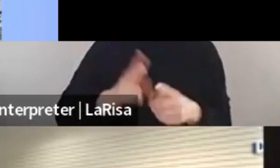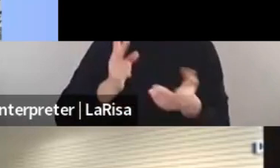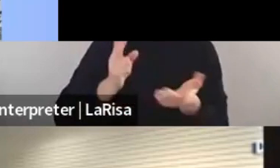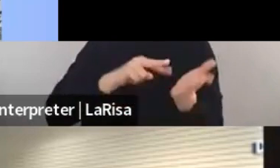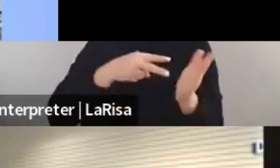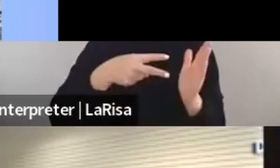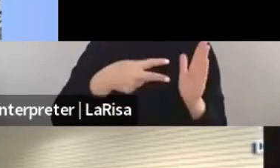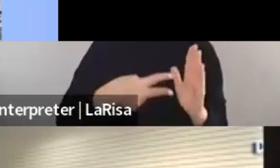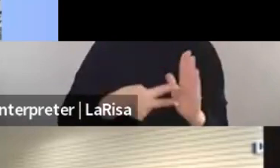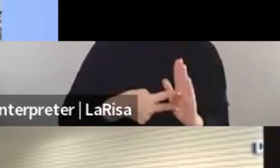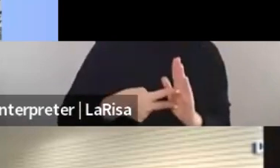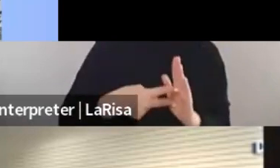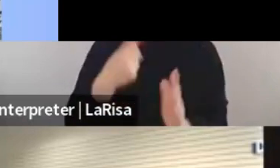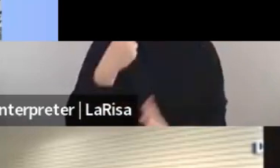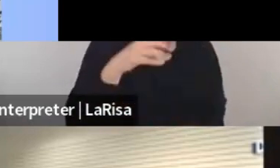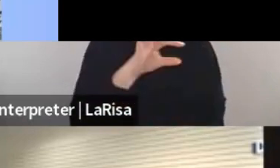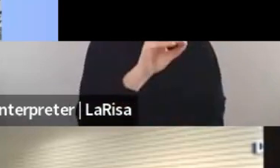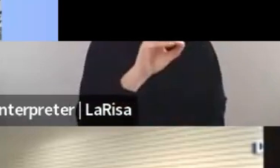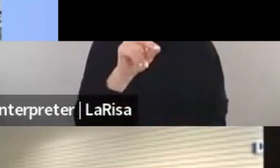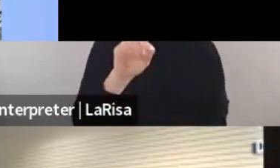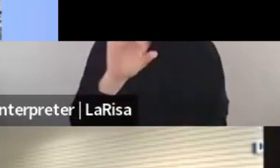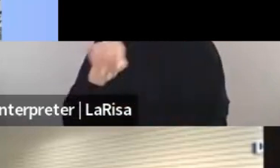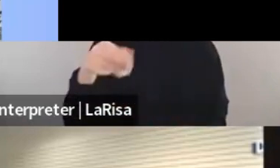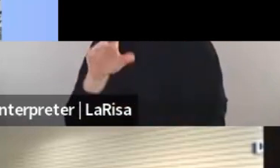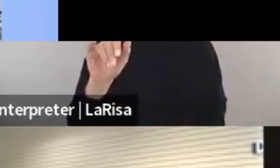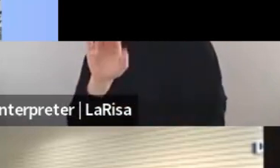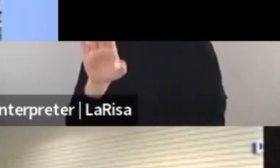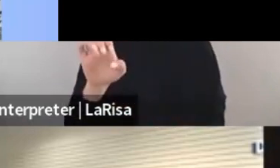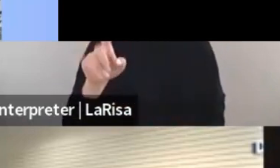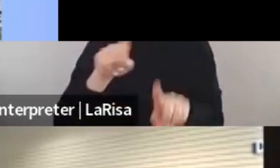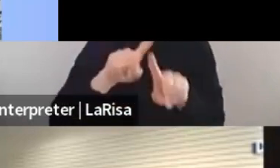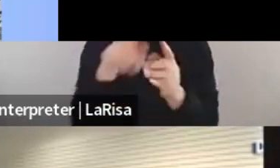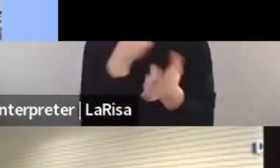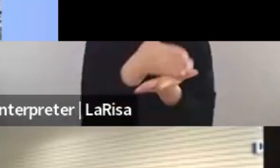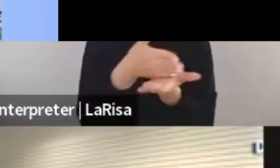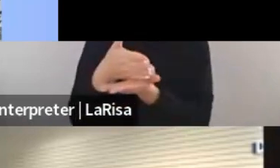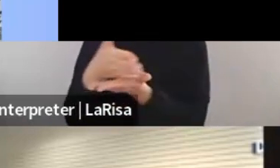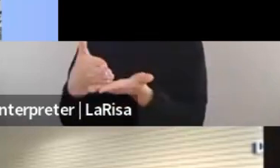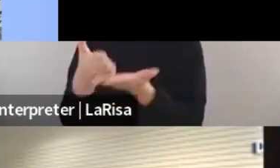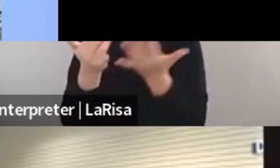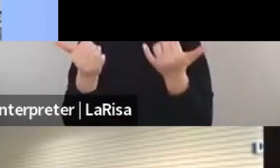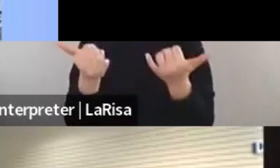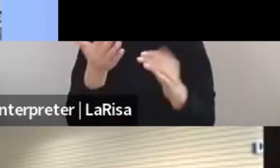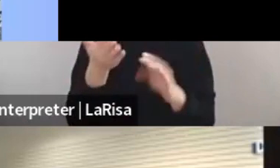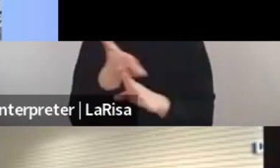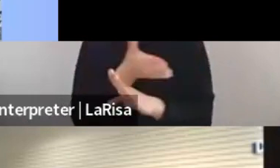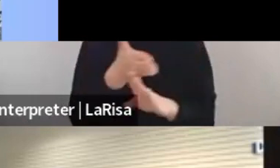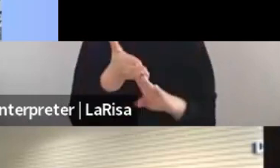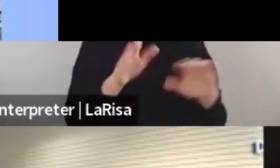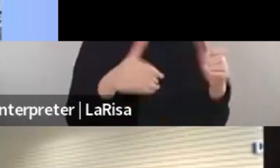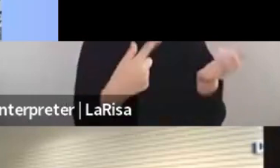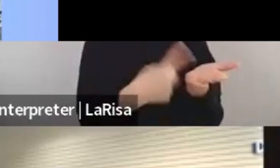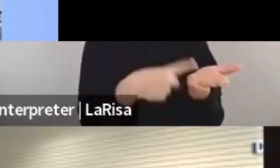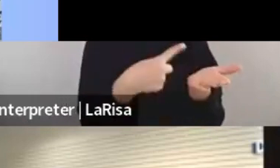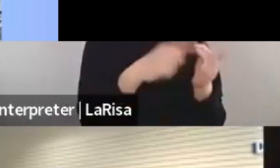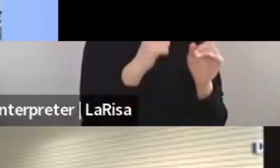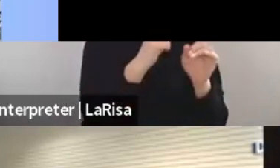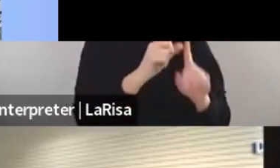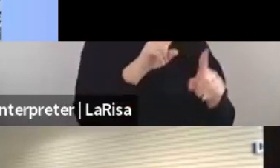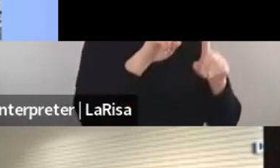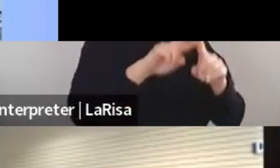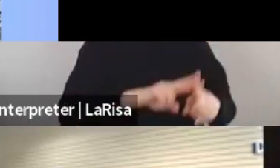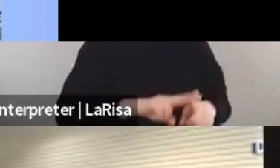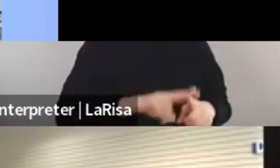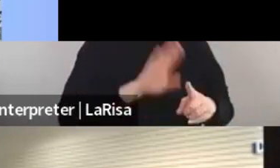definitions. What is food justice? What does it mean? What are the different parts? And now this time we